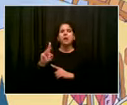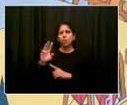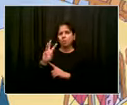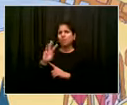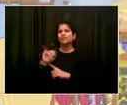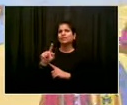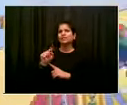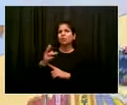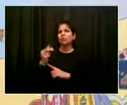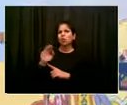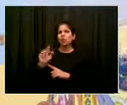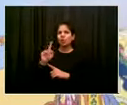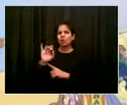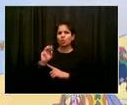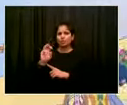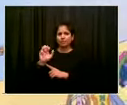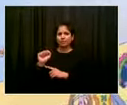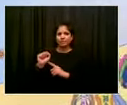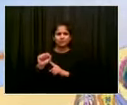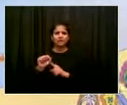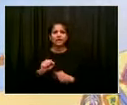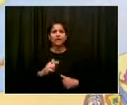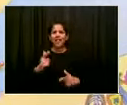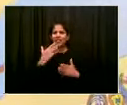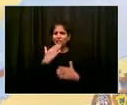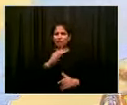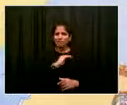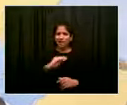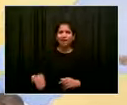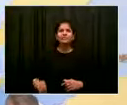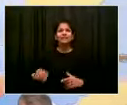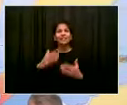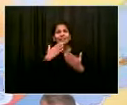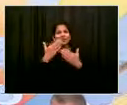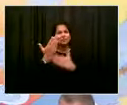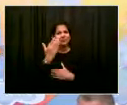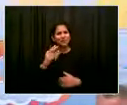City. So, Mayor, you're absolutely right. Inspector Terrell Anderson,